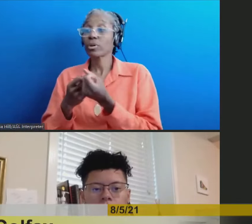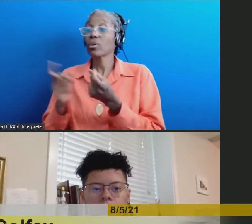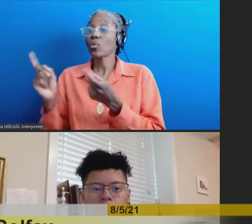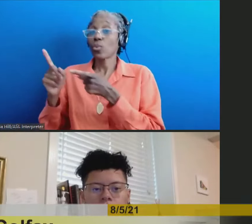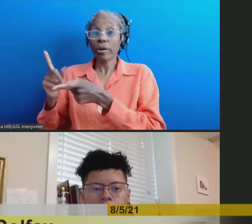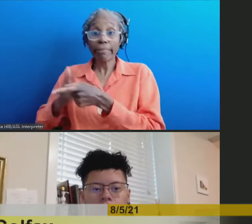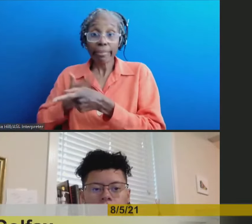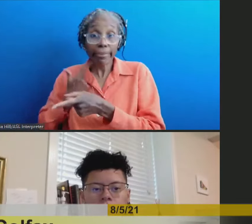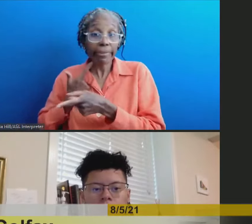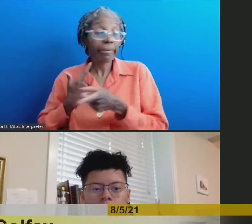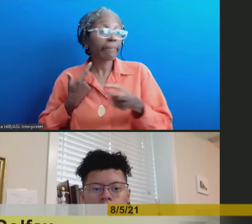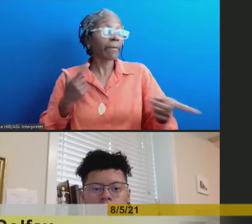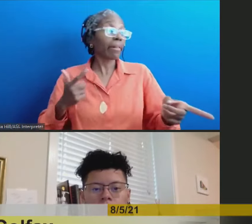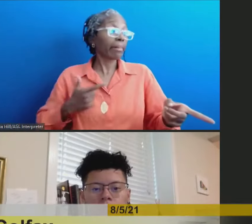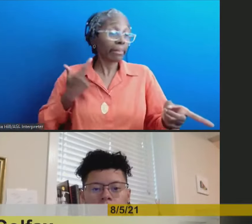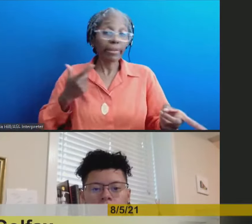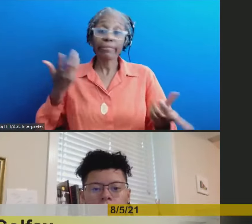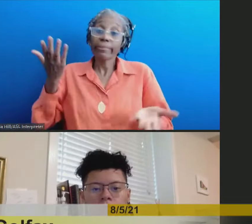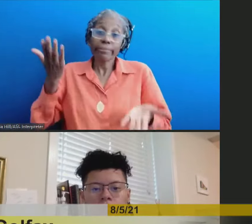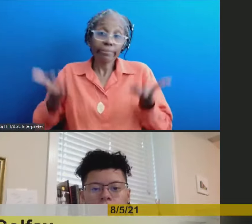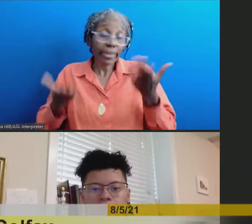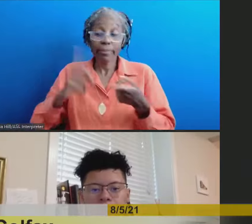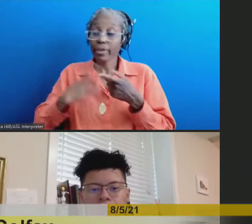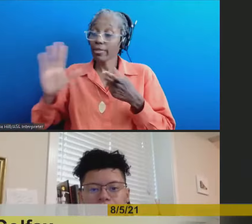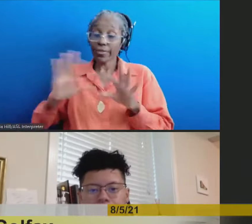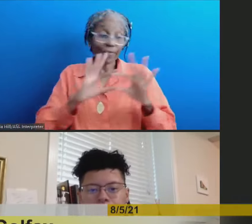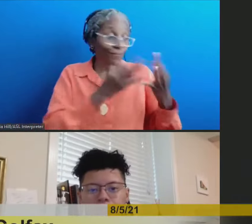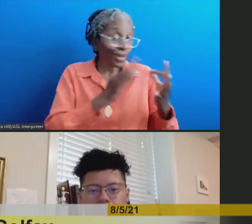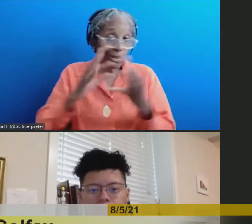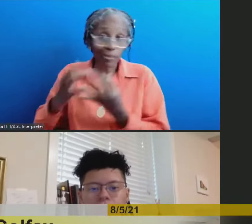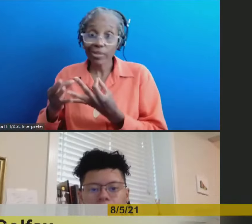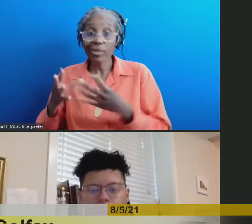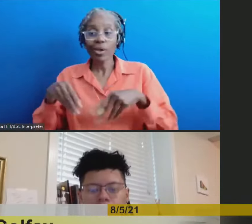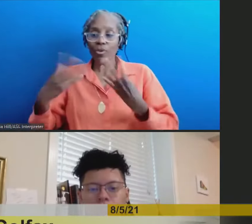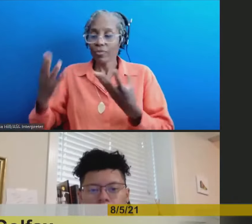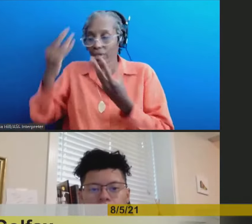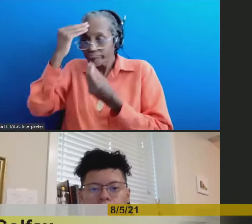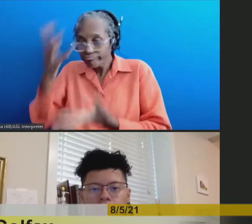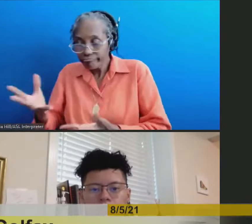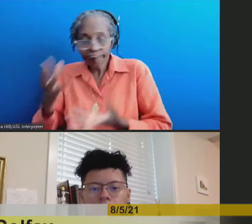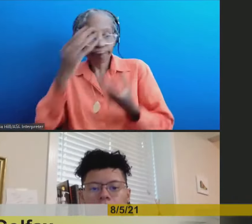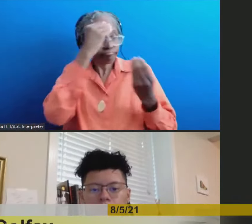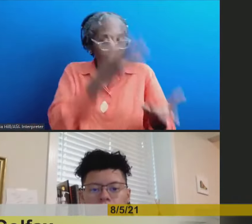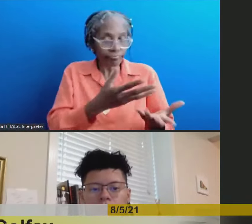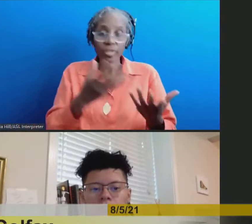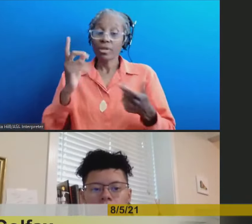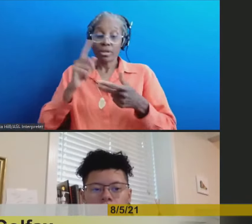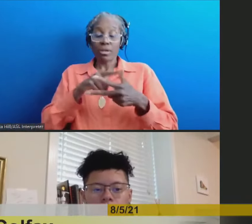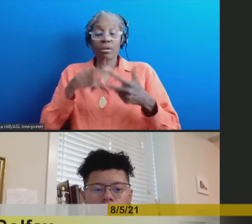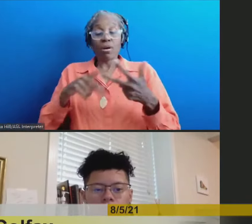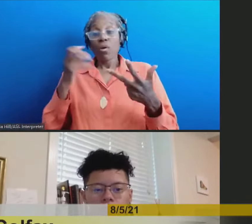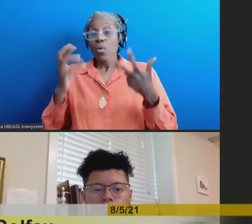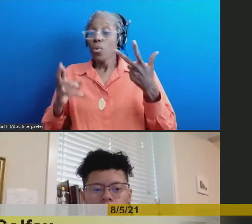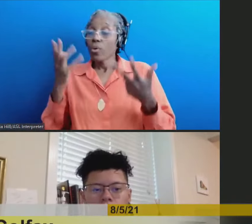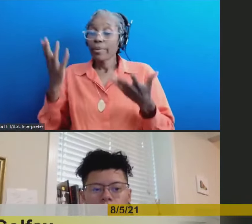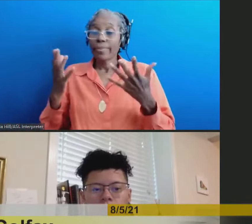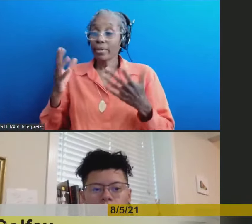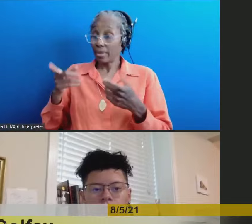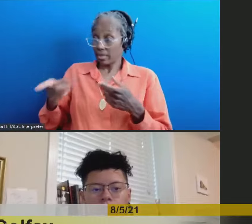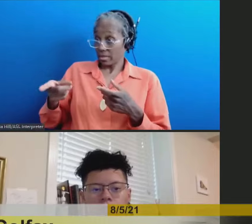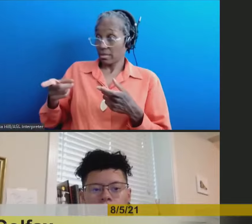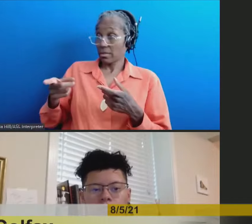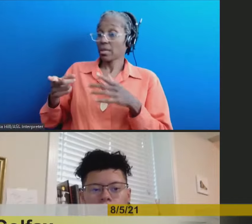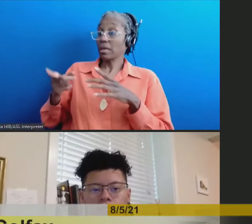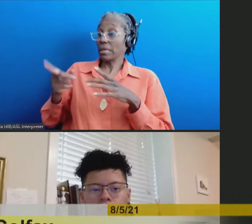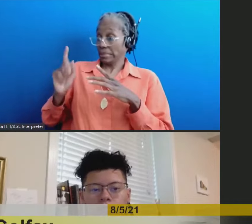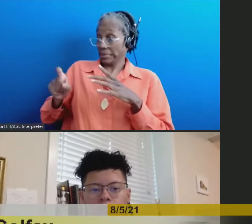living, or with supporting their family, supporting them with resources, or providing a room for people to